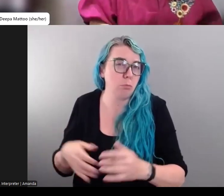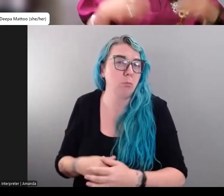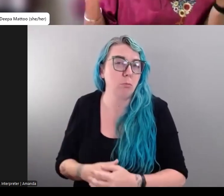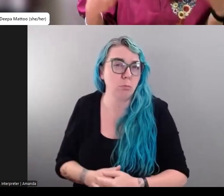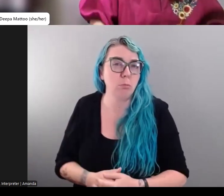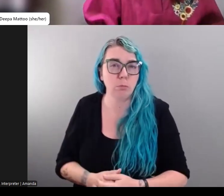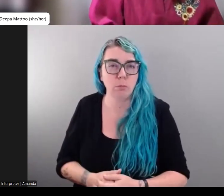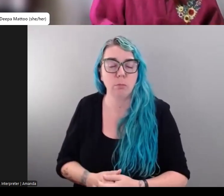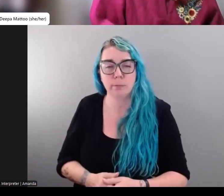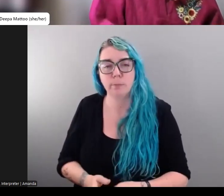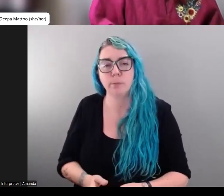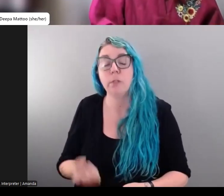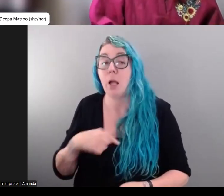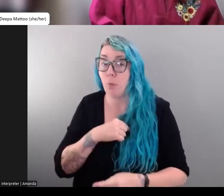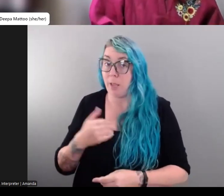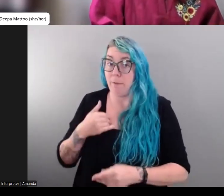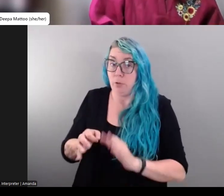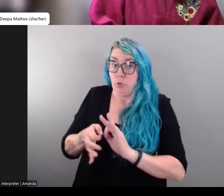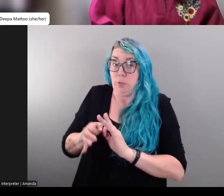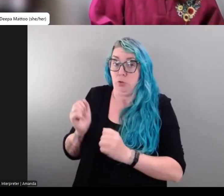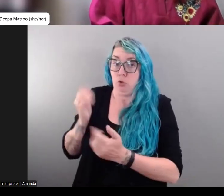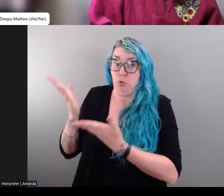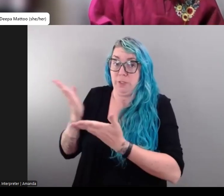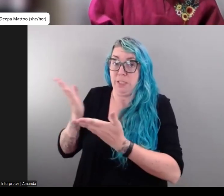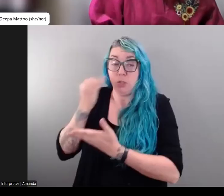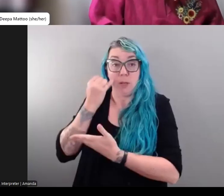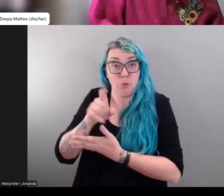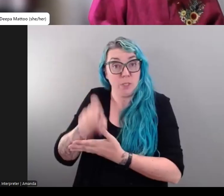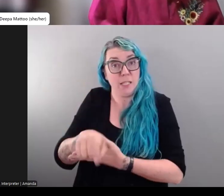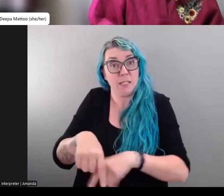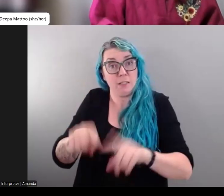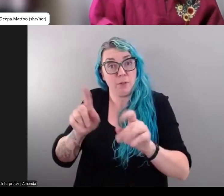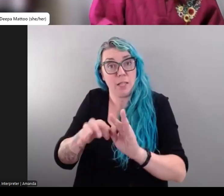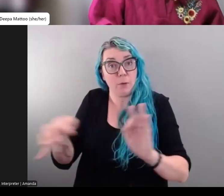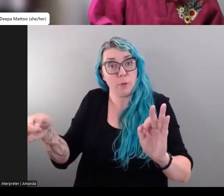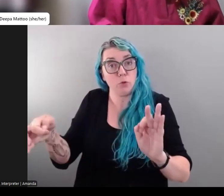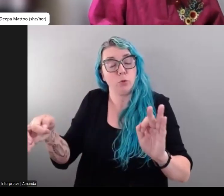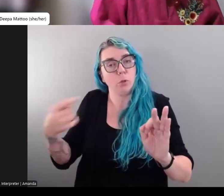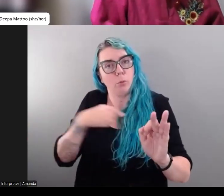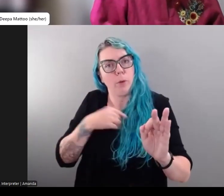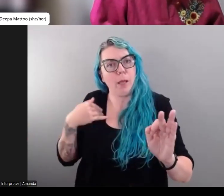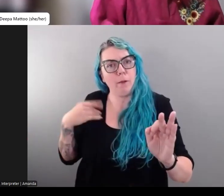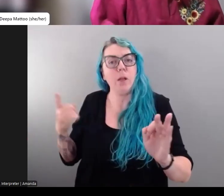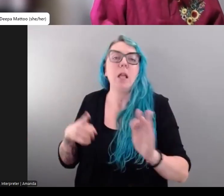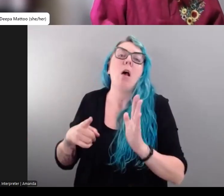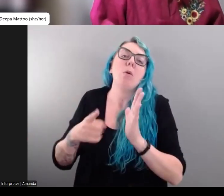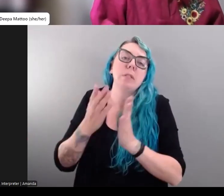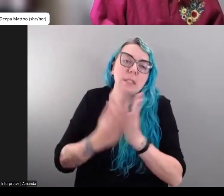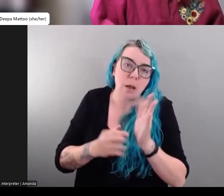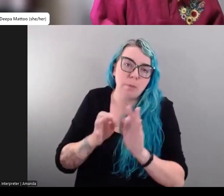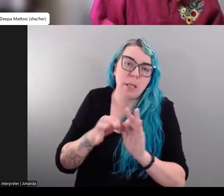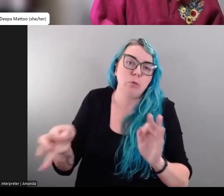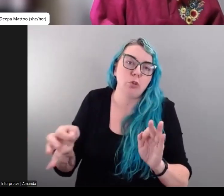our own interpretation services, as we told you. We could get those translated. With some languages, we have made commitment already,